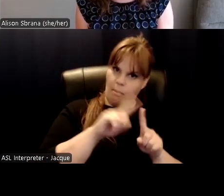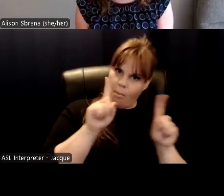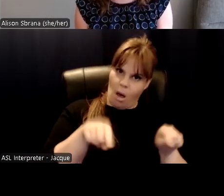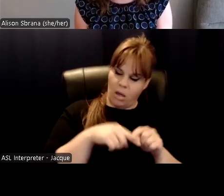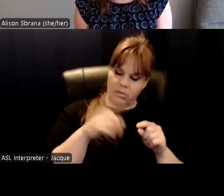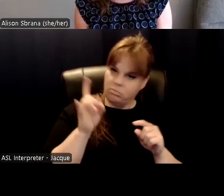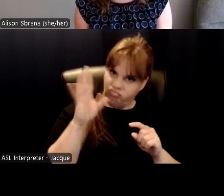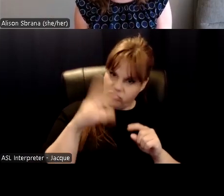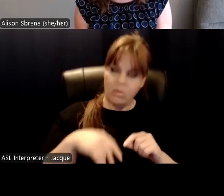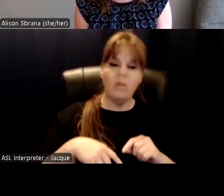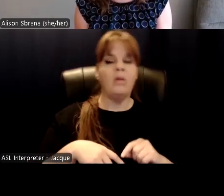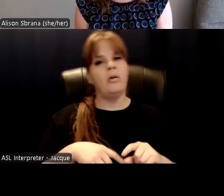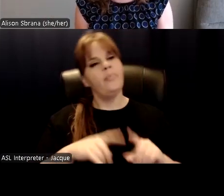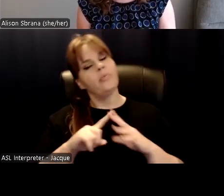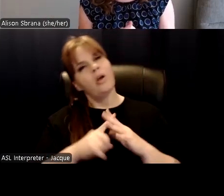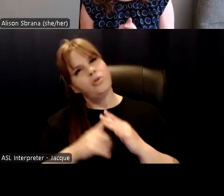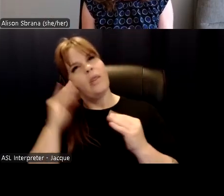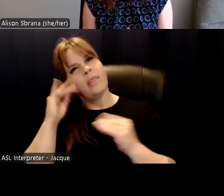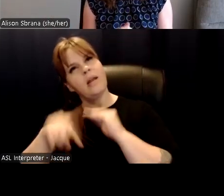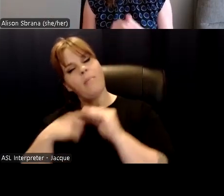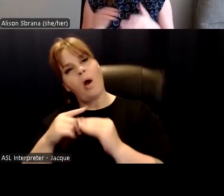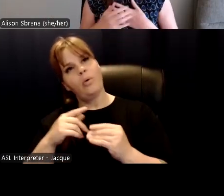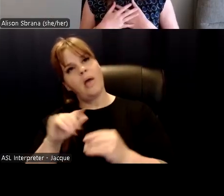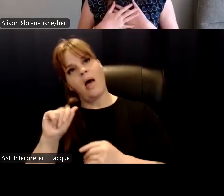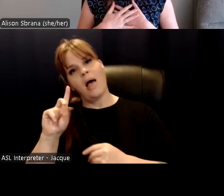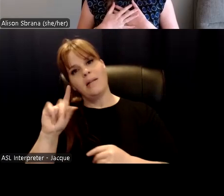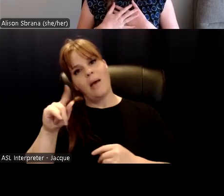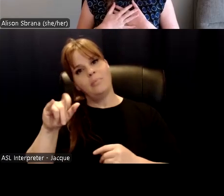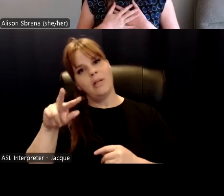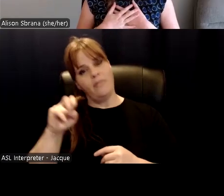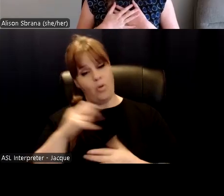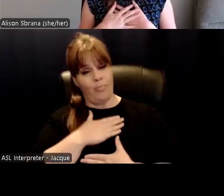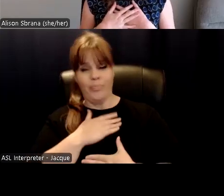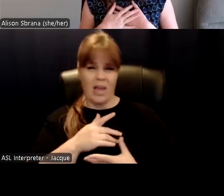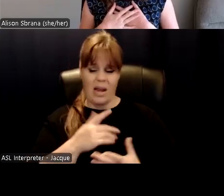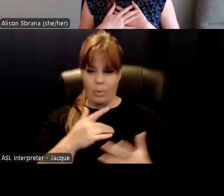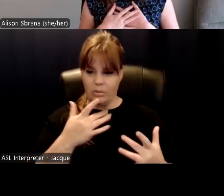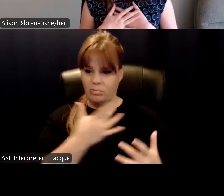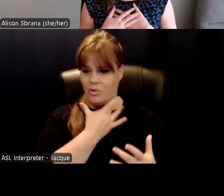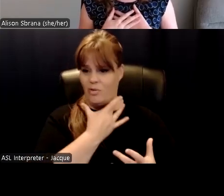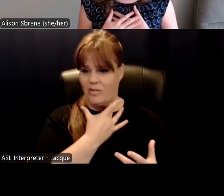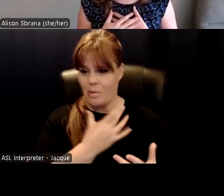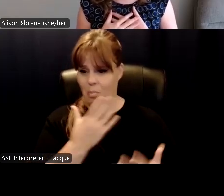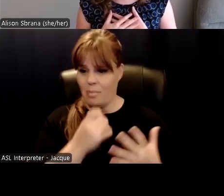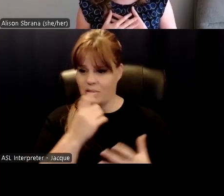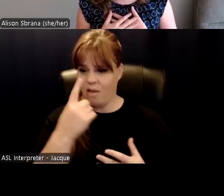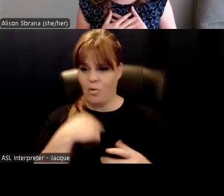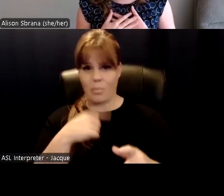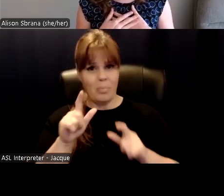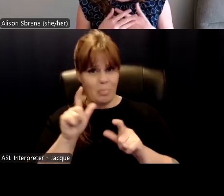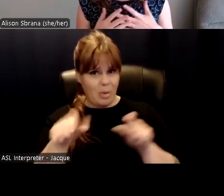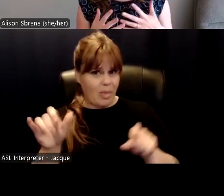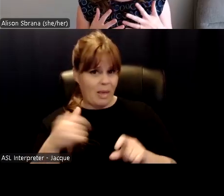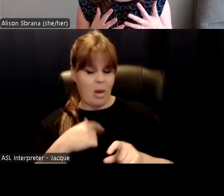I started thinking about adaptive recreation, and I was nervous that it wasn't for people like me, or that I would crash really hard